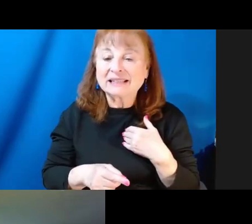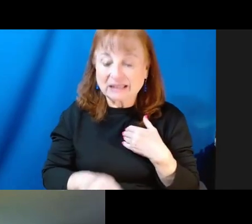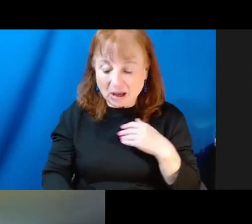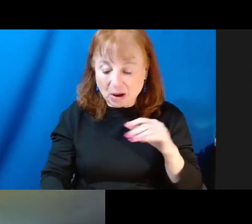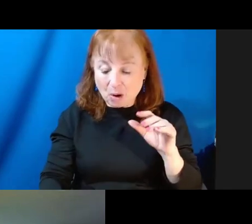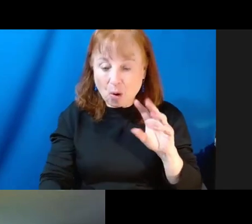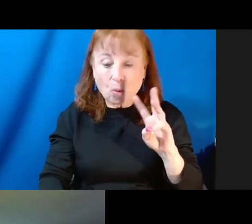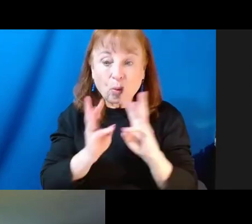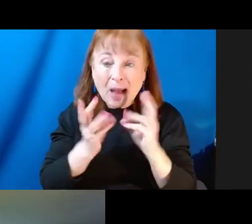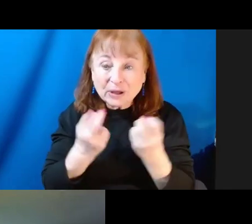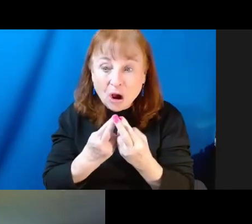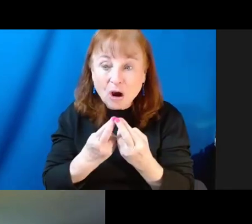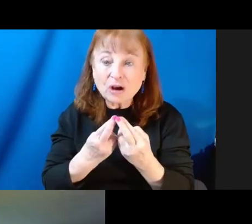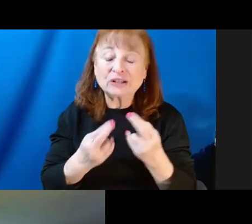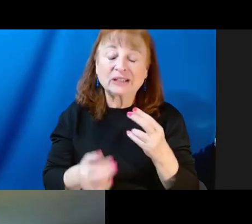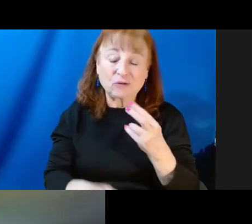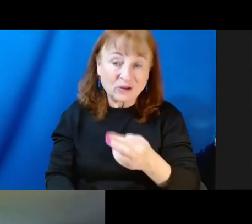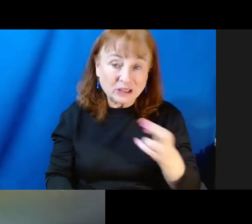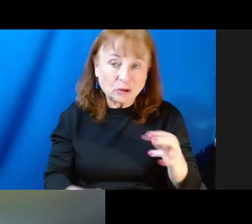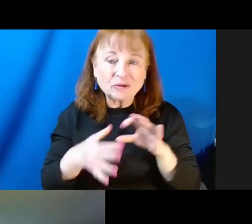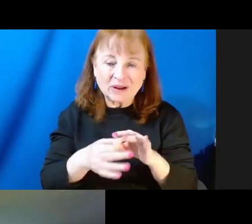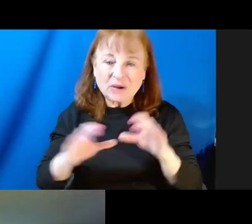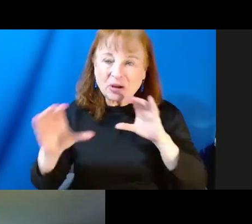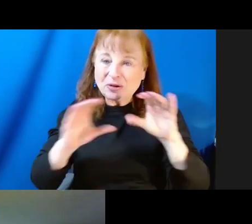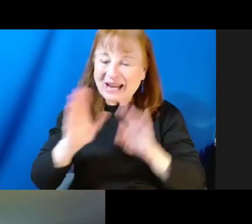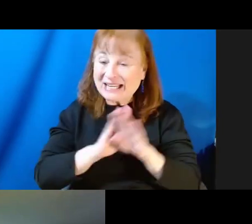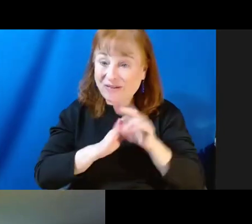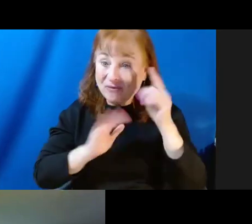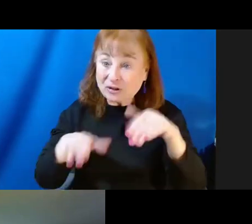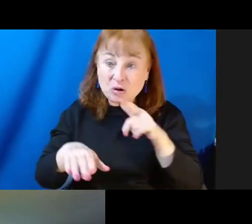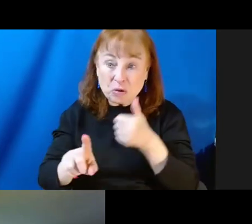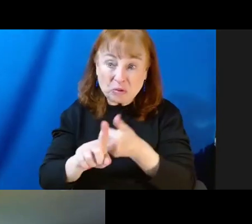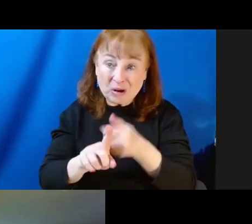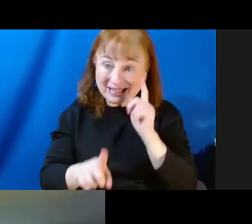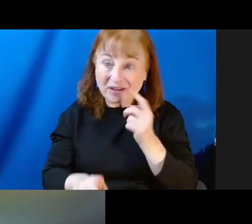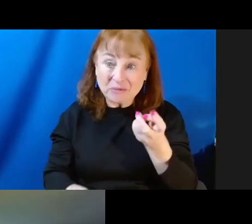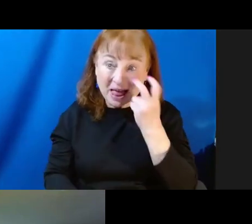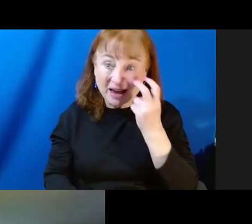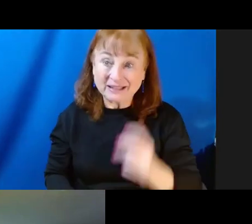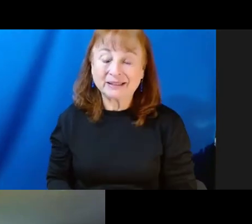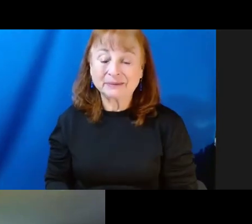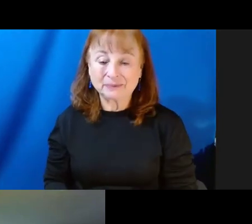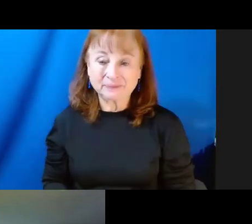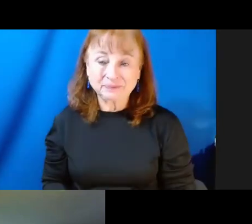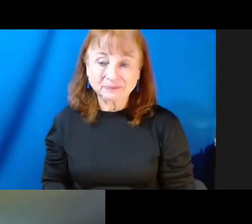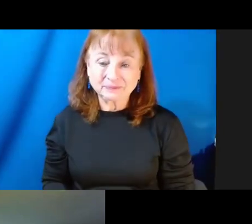webinars and resources around communication development for children who are deafblind.